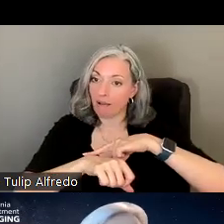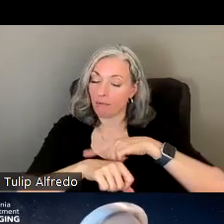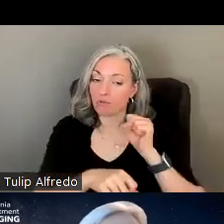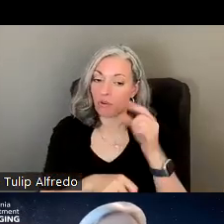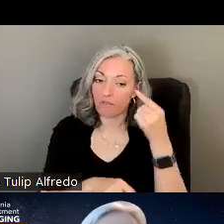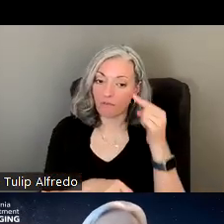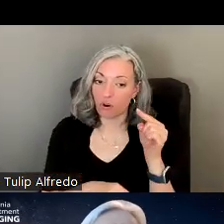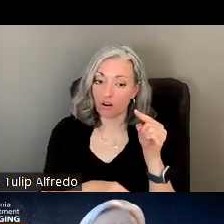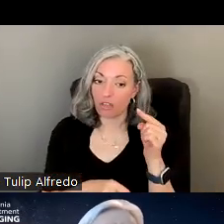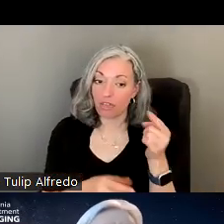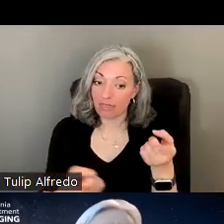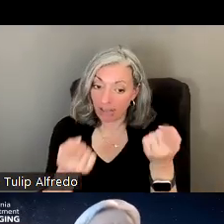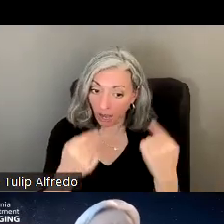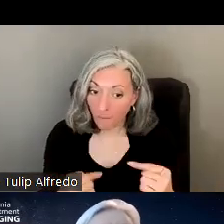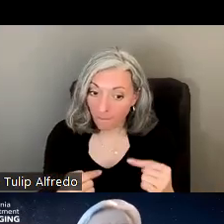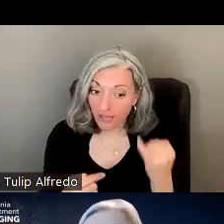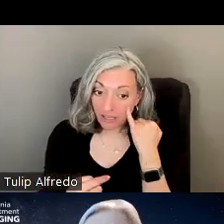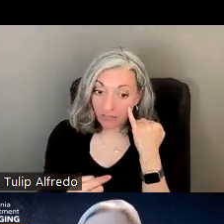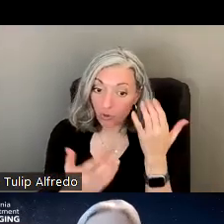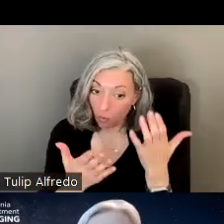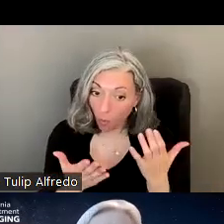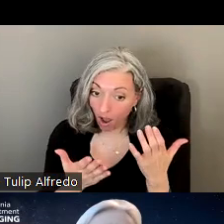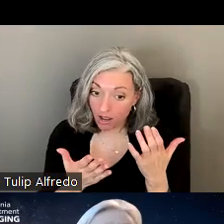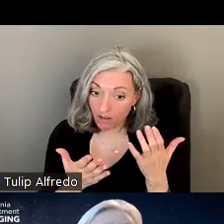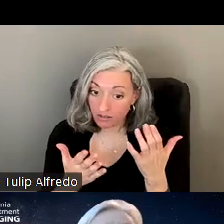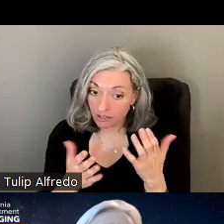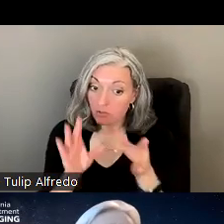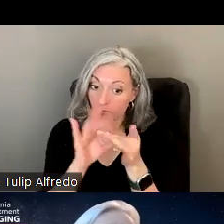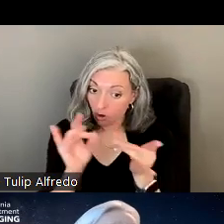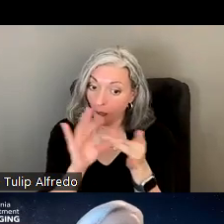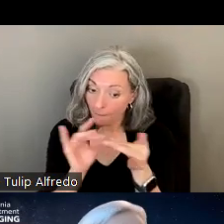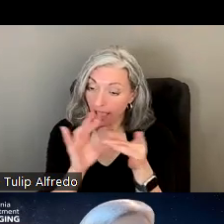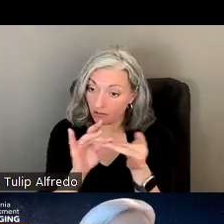our attendees, if you would like to make a public comment,